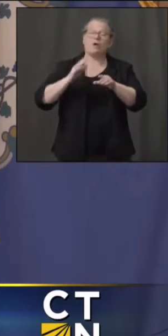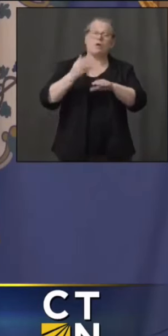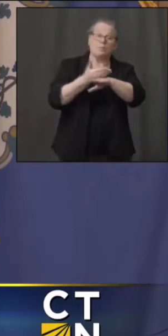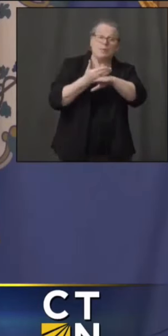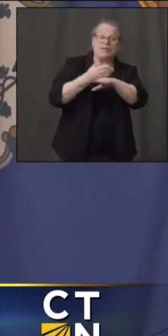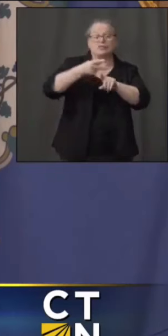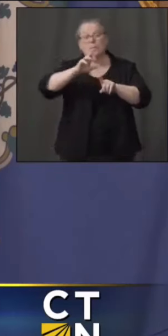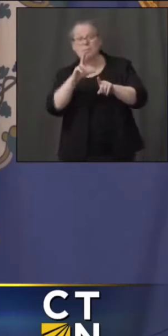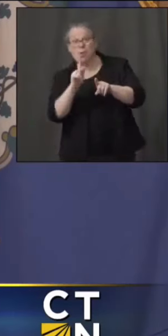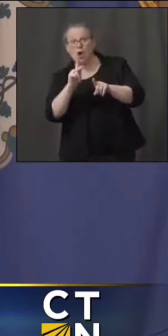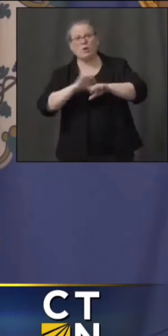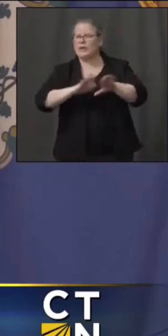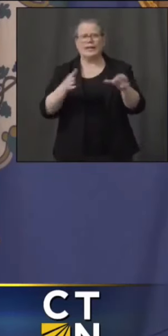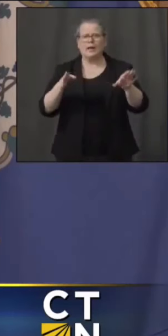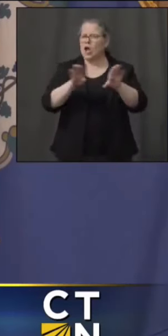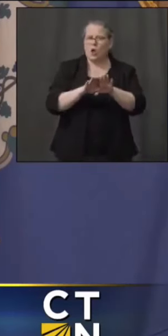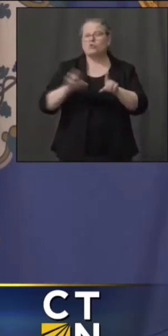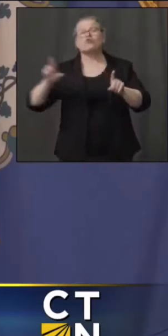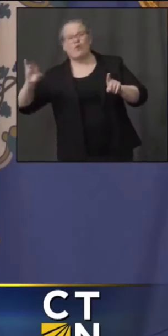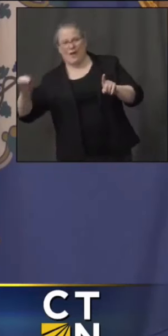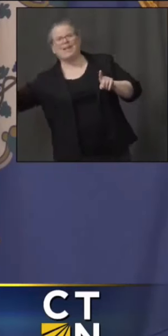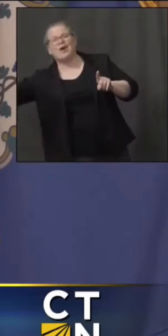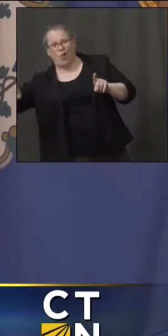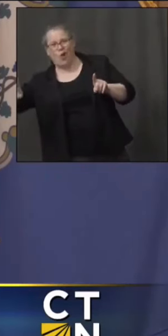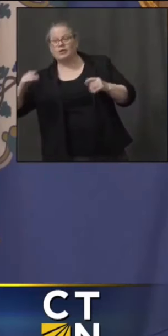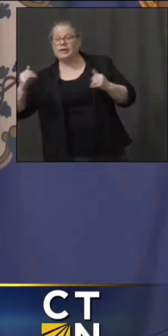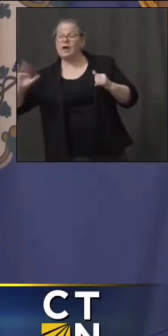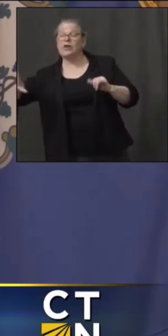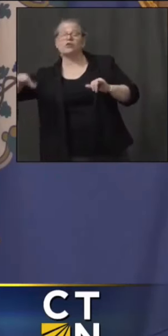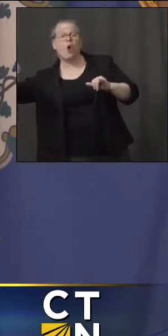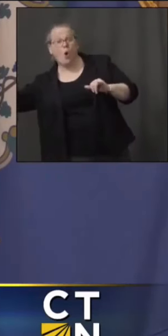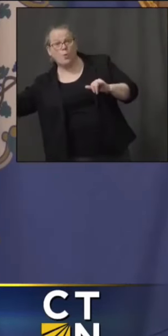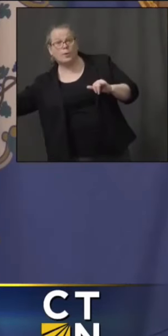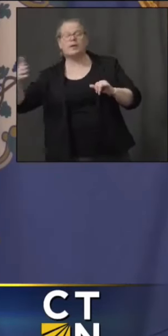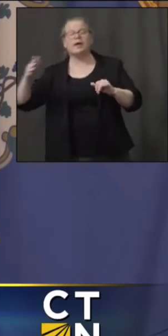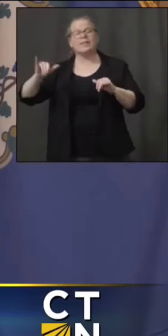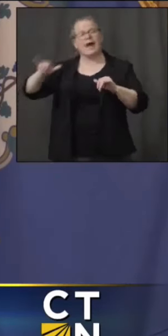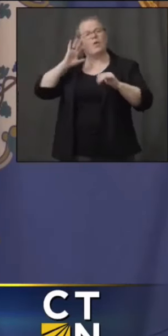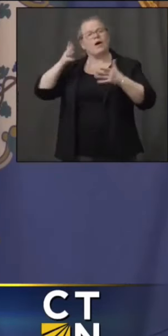again, there's less incentive to go back and forth. This collaboration works for us both.